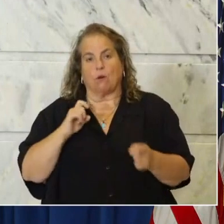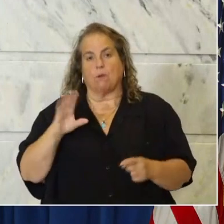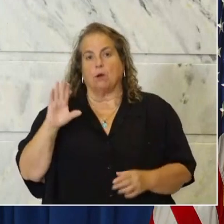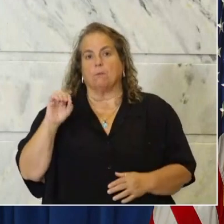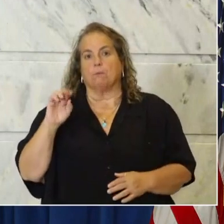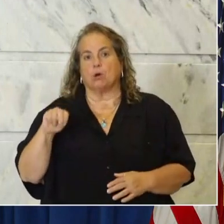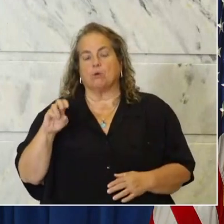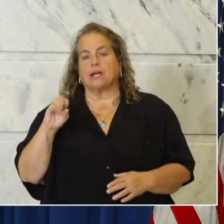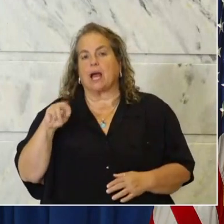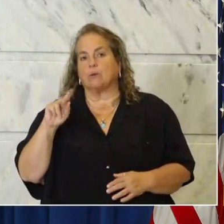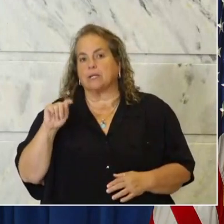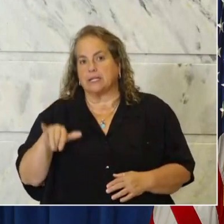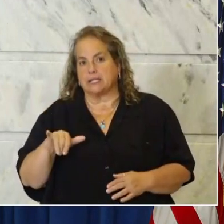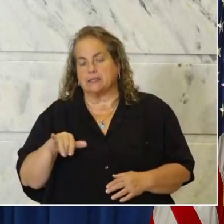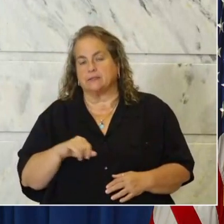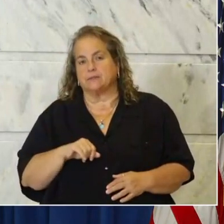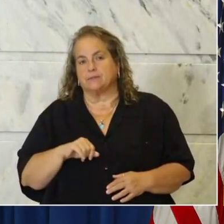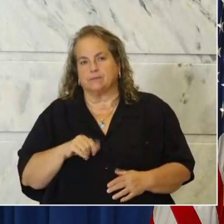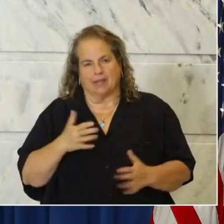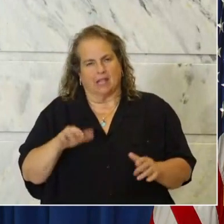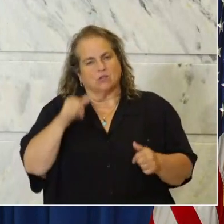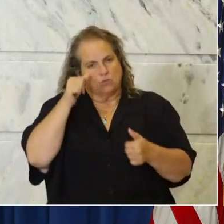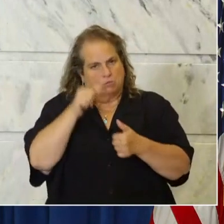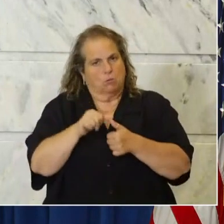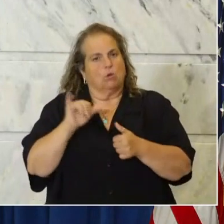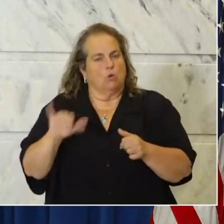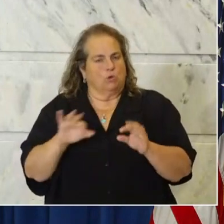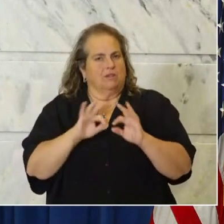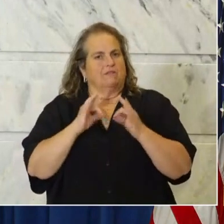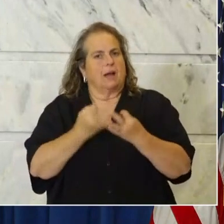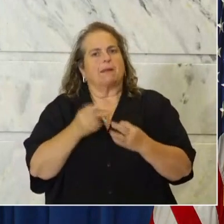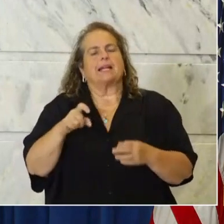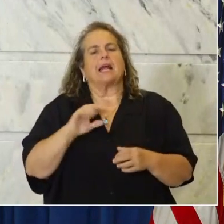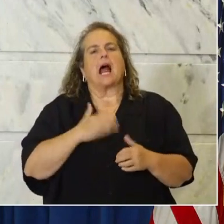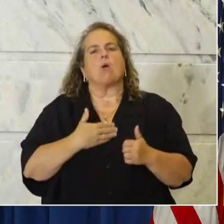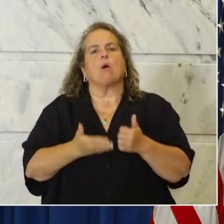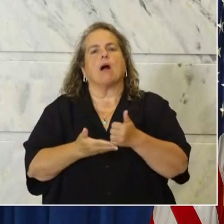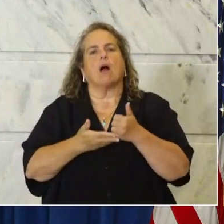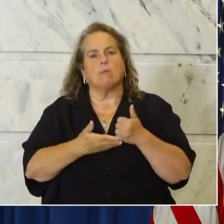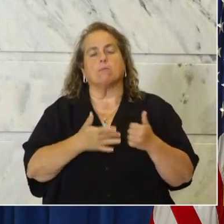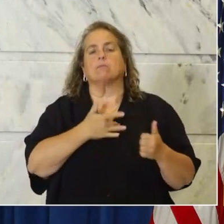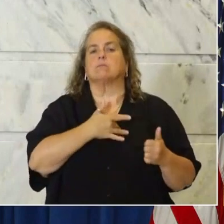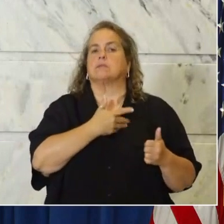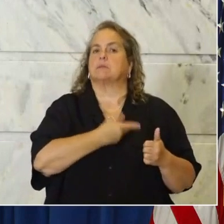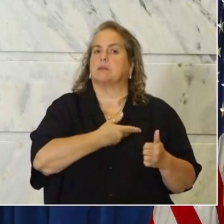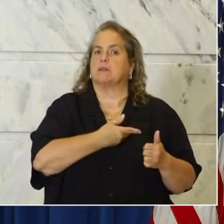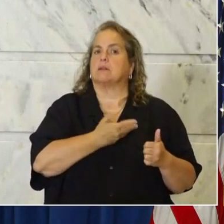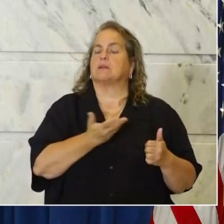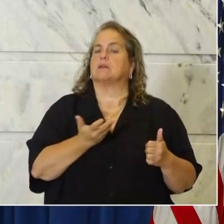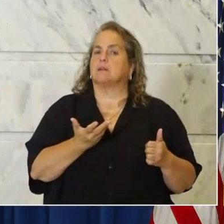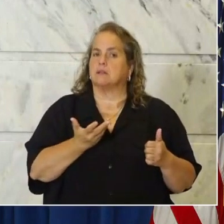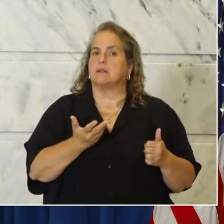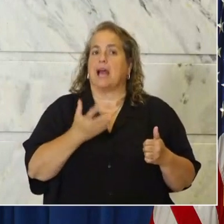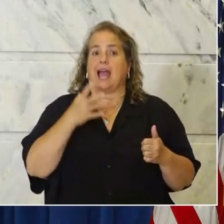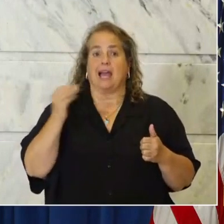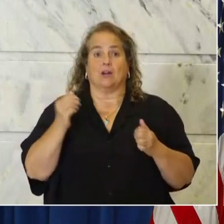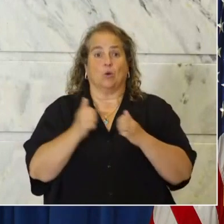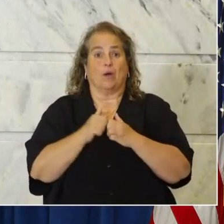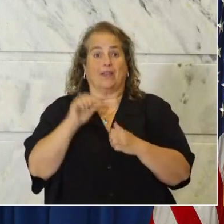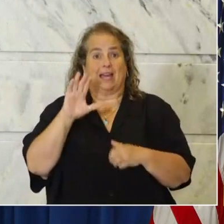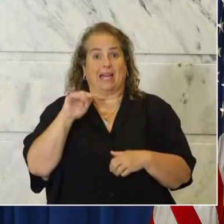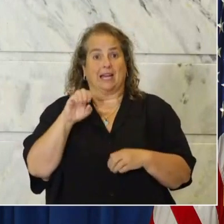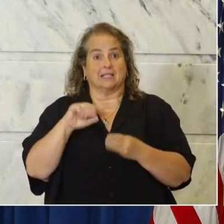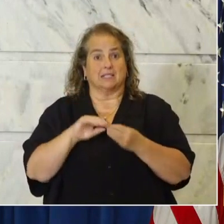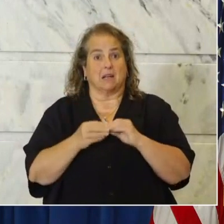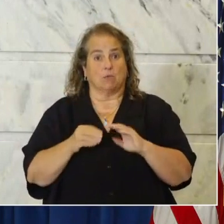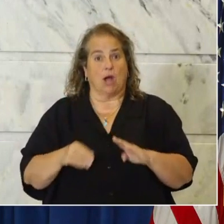Boone County. Let's remember these families need our help, and because of the surge in cases, we're probably going to see more families